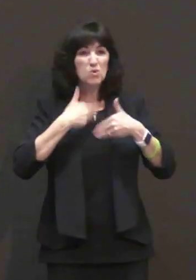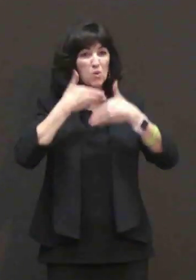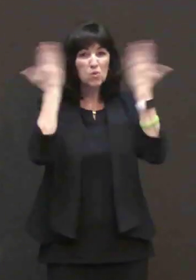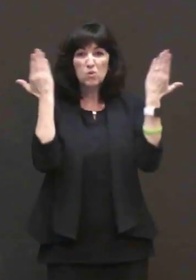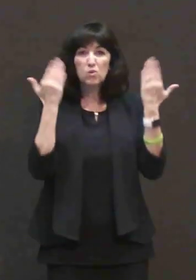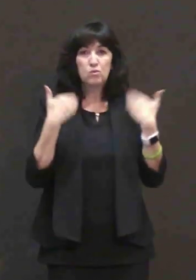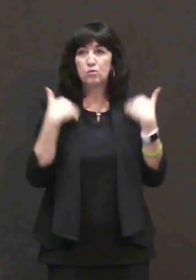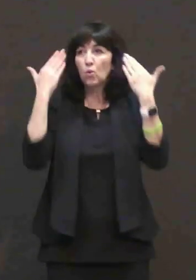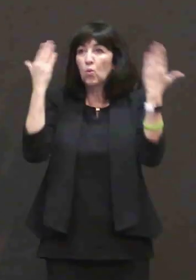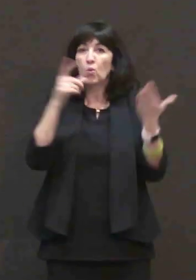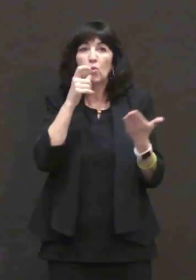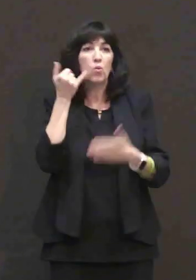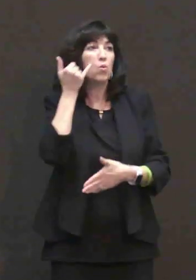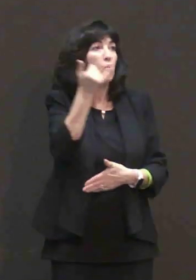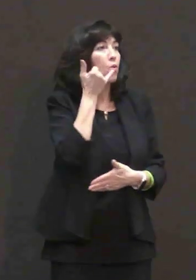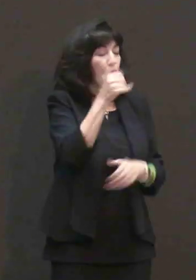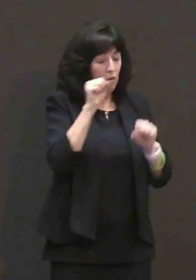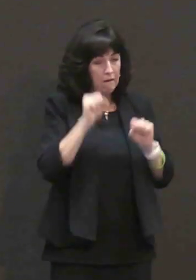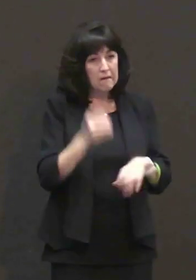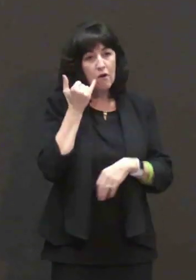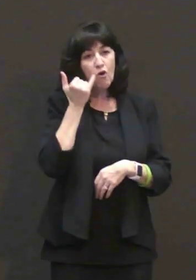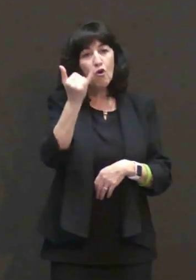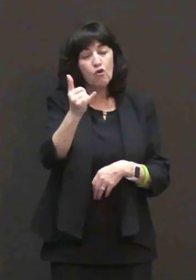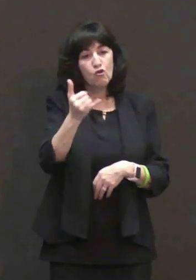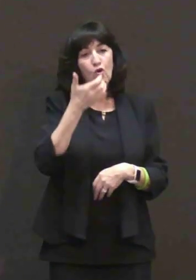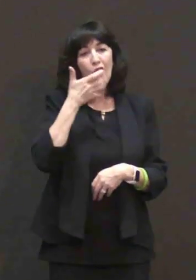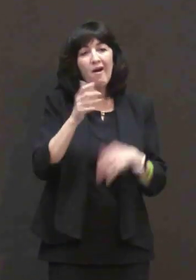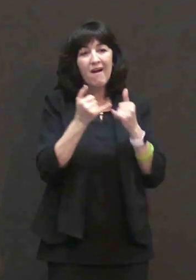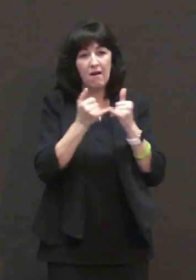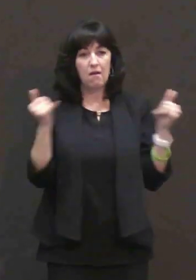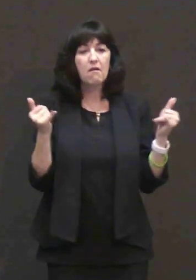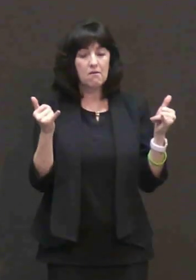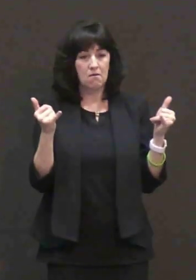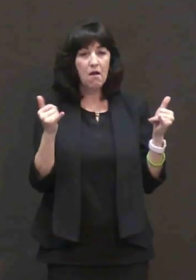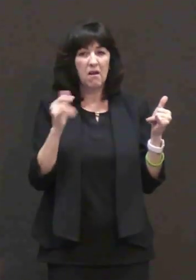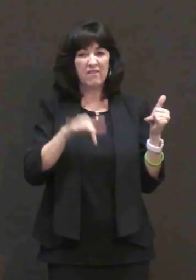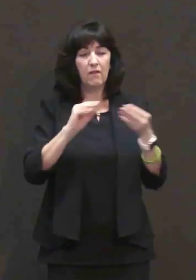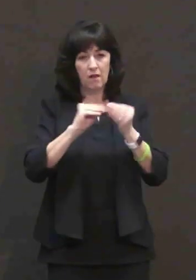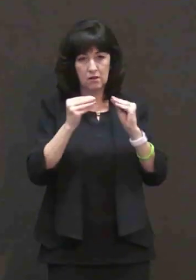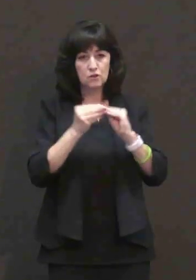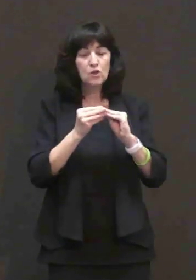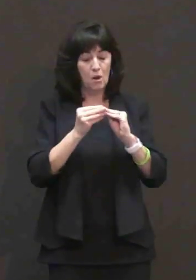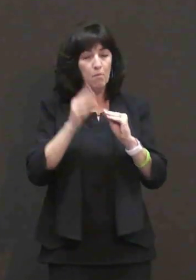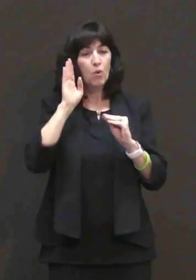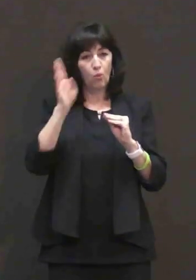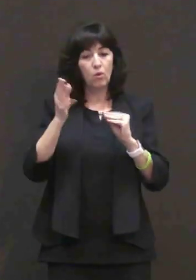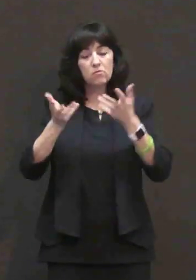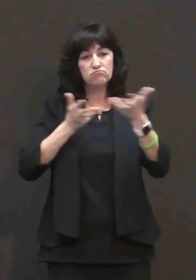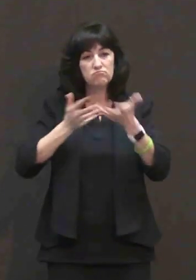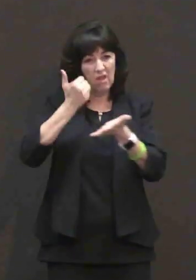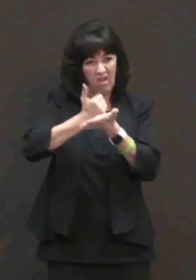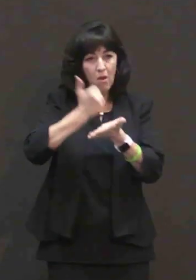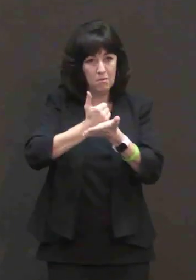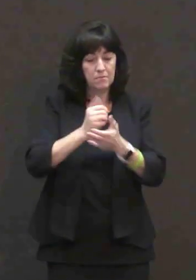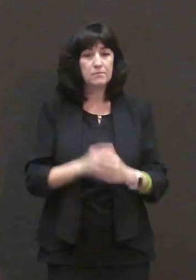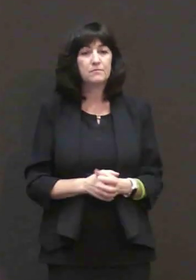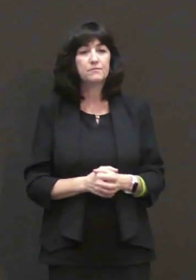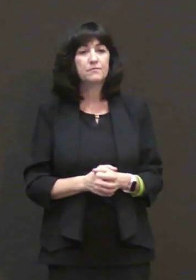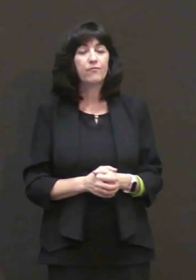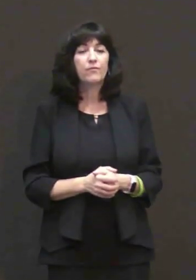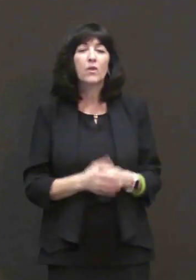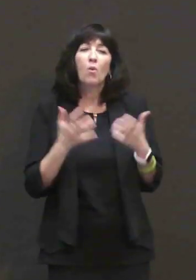the appropriate help. I also want to talk a little bit about nursing homes or long-term care facilities.